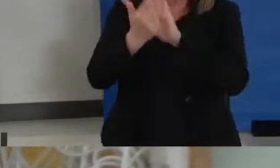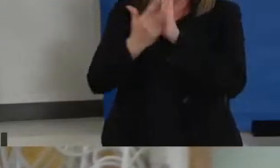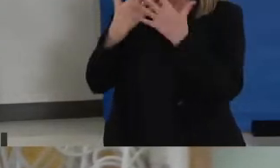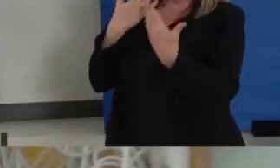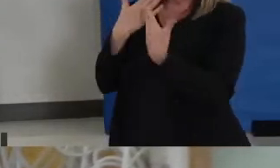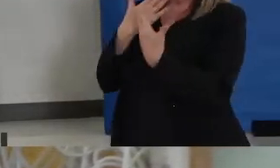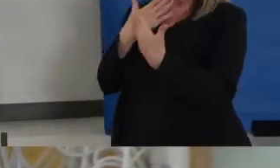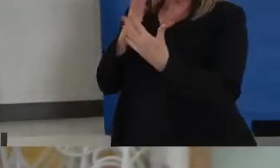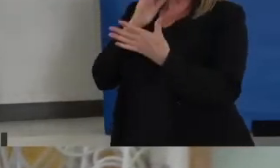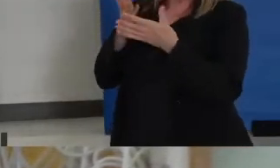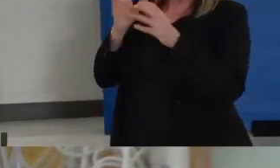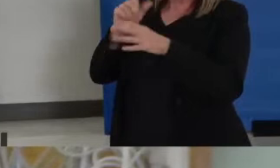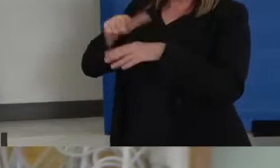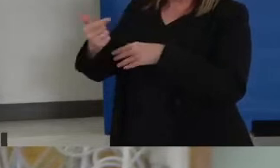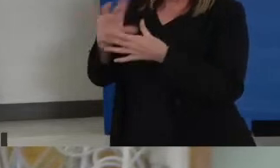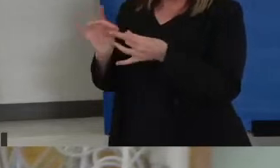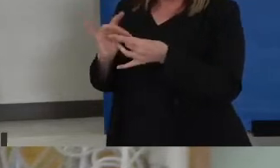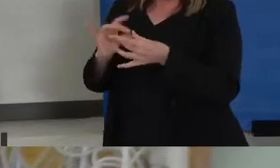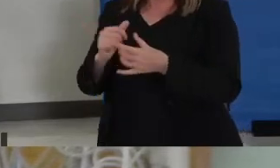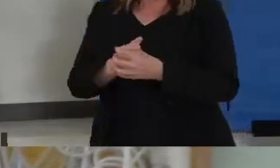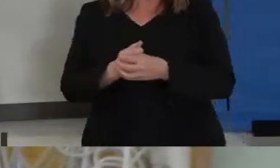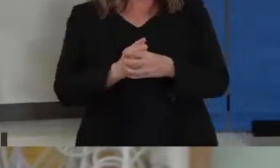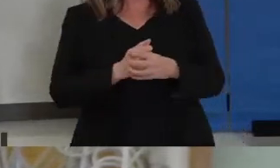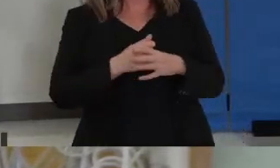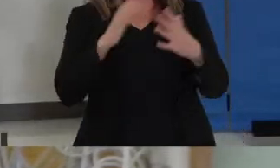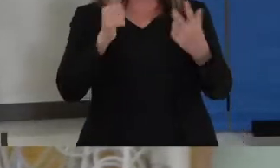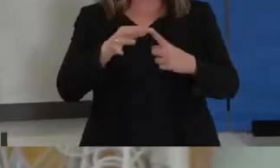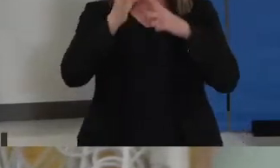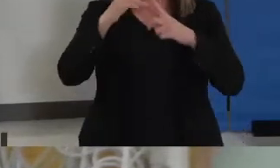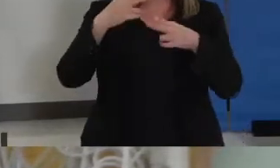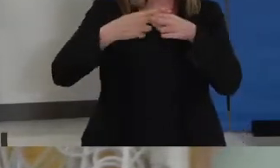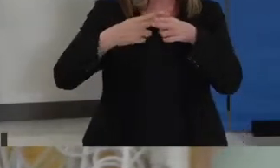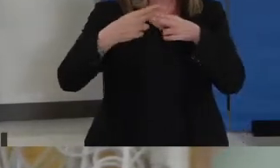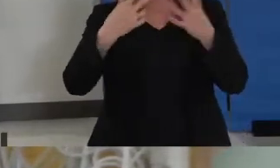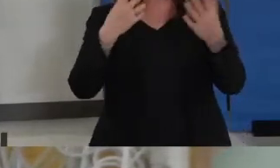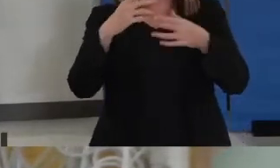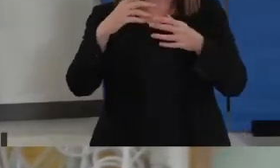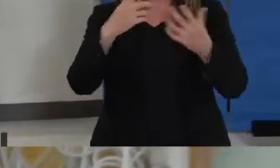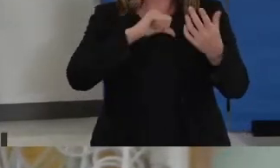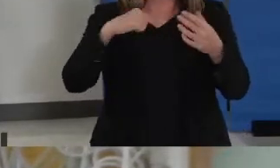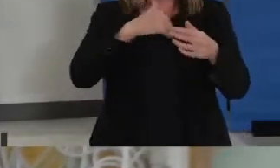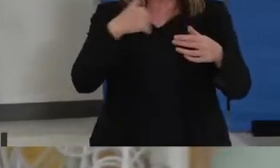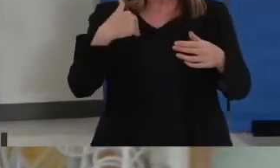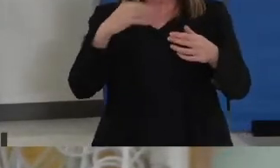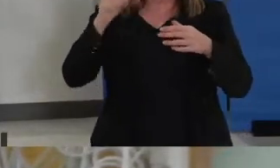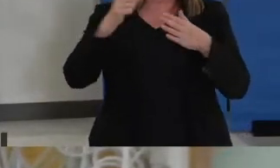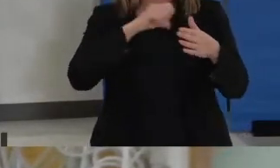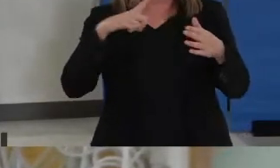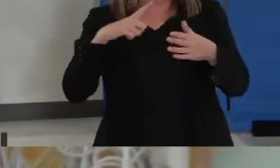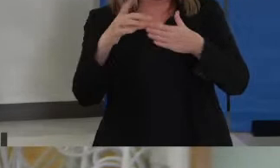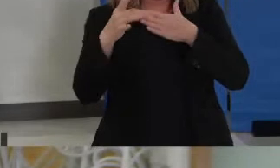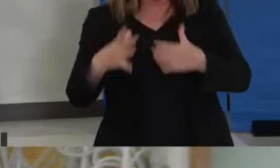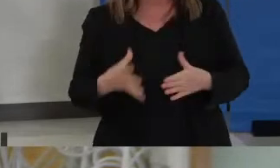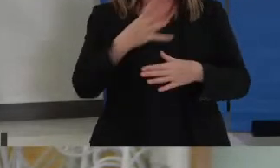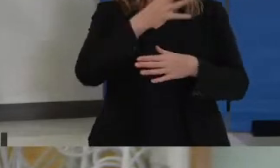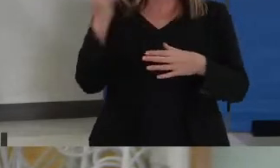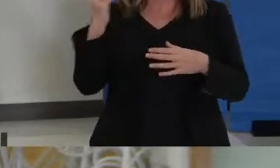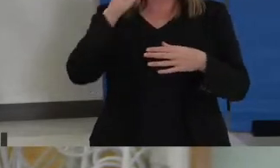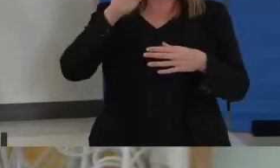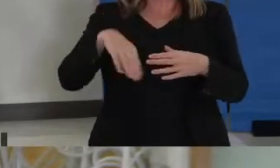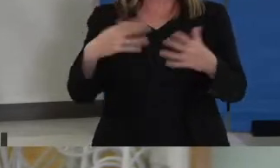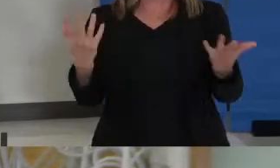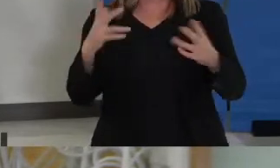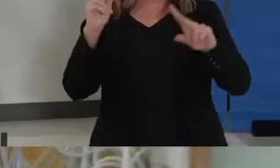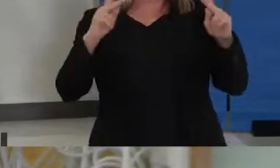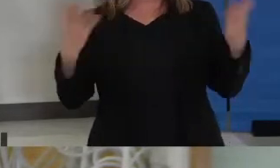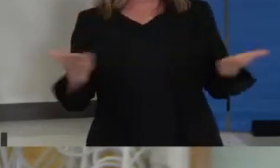Our legislative leaders, the President Pro Tem, Senator Atkins, and Assemblymember Ward, and other legislative leaders. And, you know, everyone